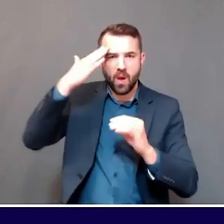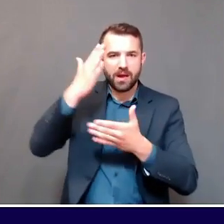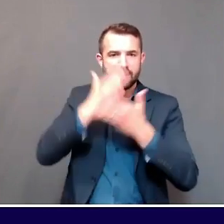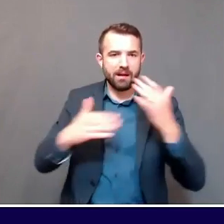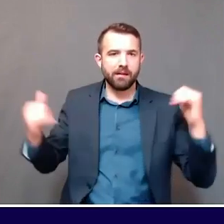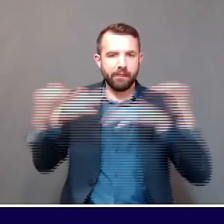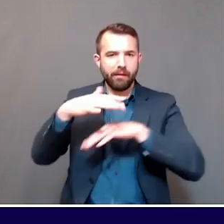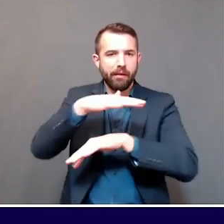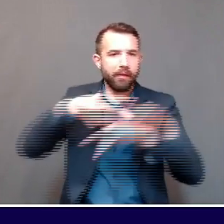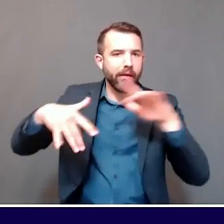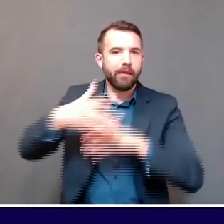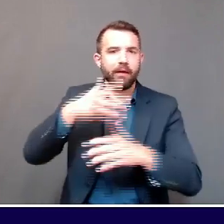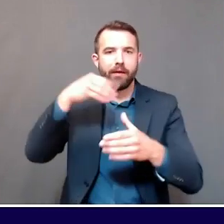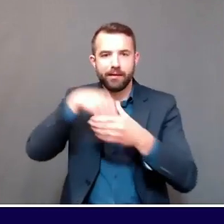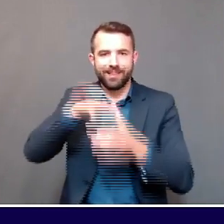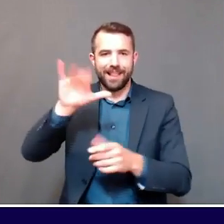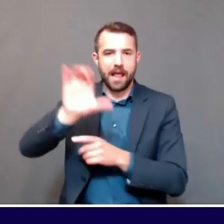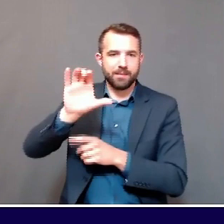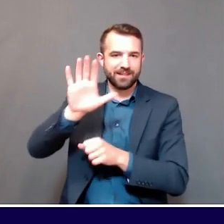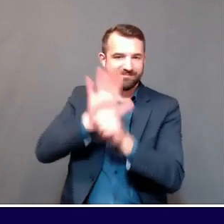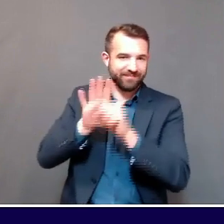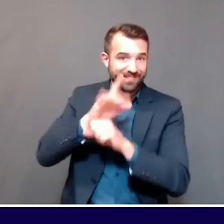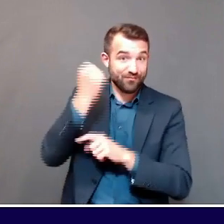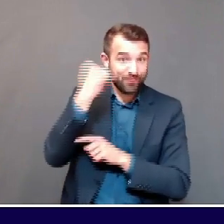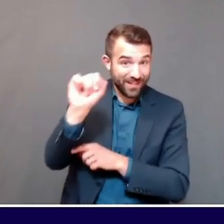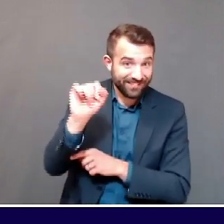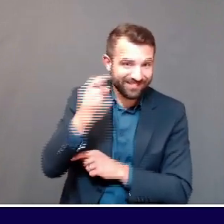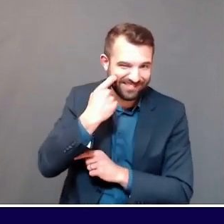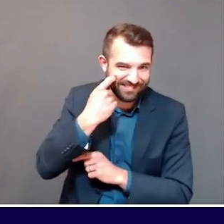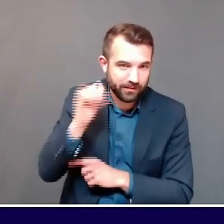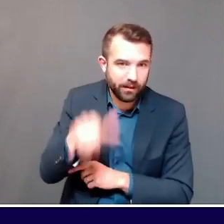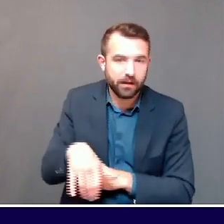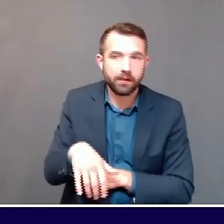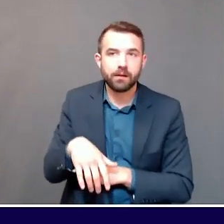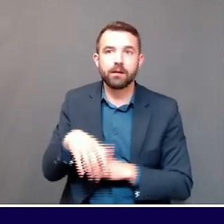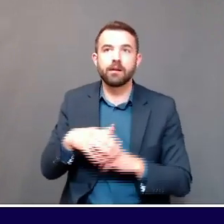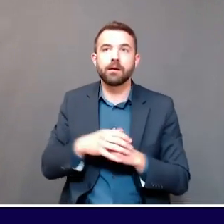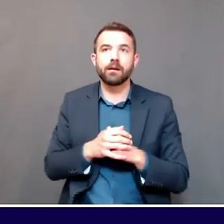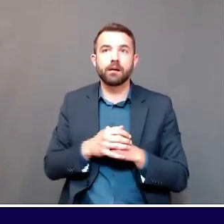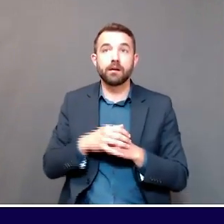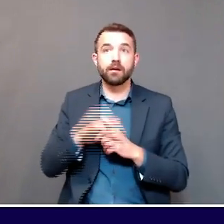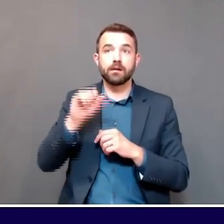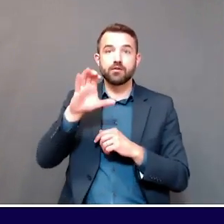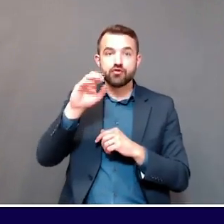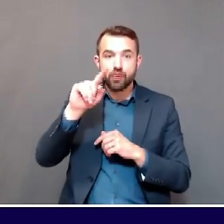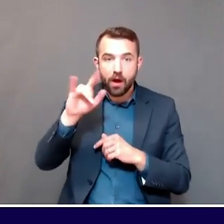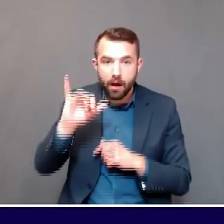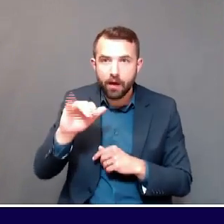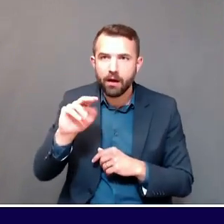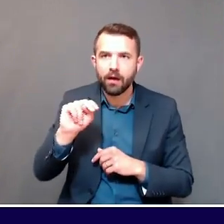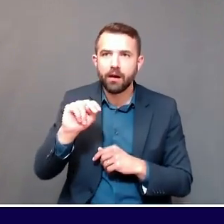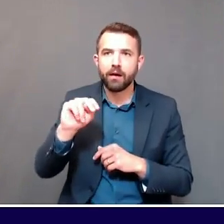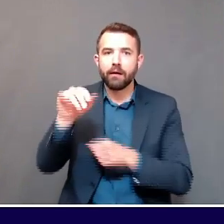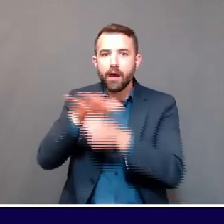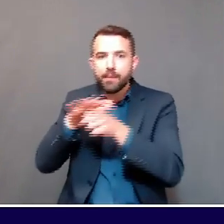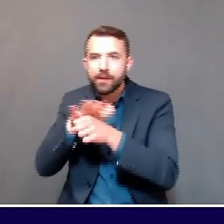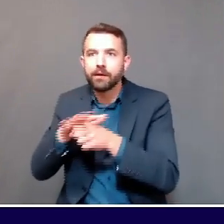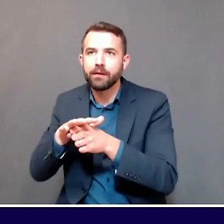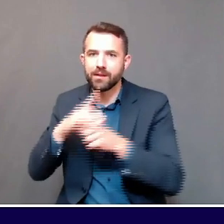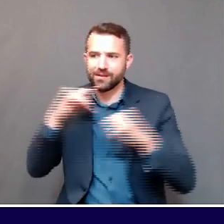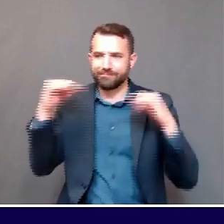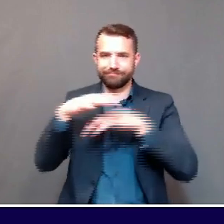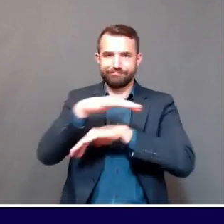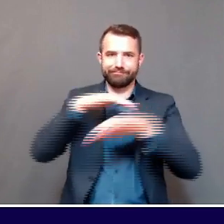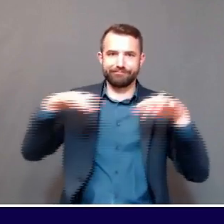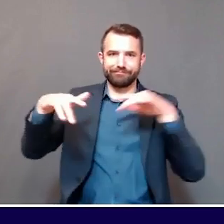in Androscoggin County, and in Penobscot County, I guess what are your thoughts about how things may look 10 days